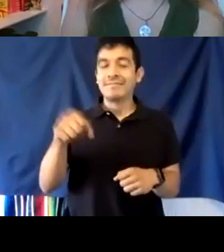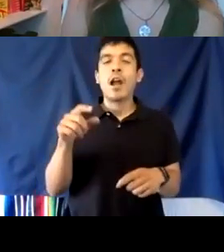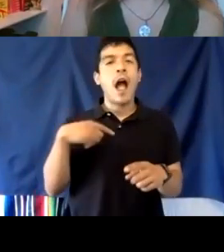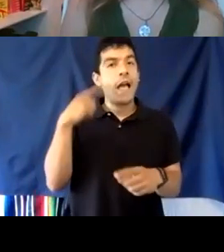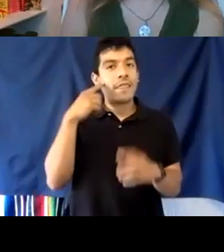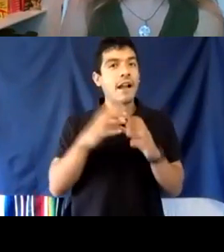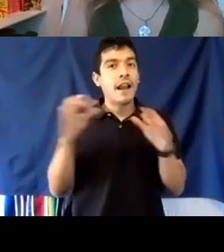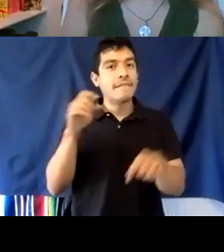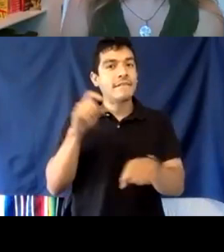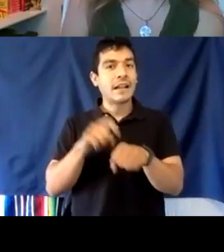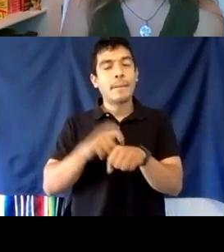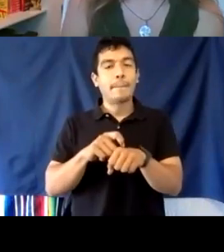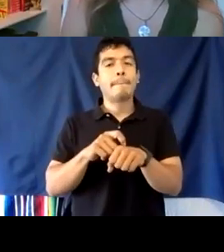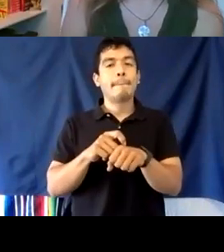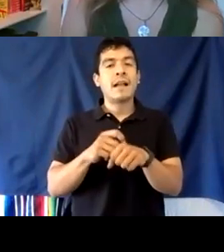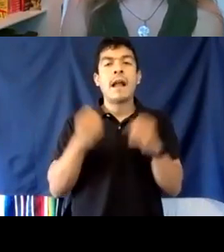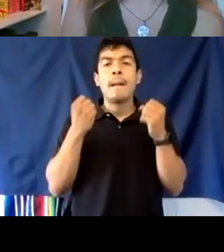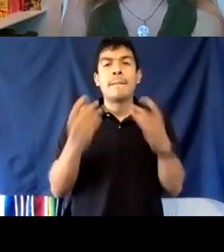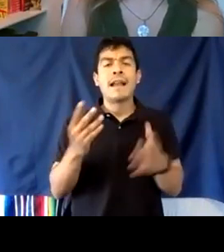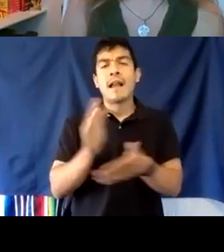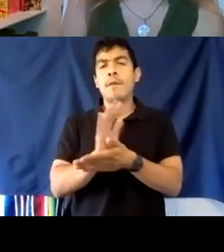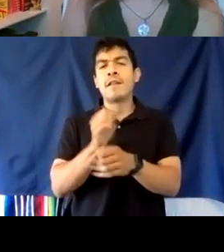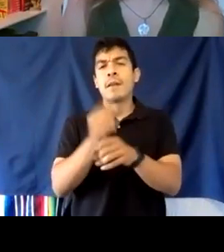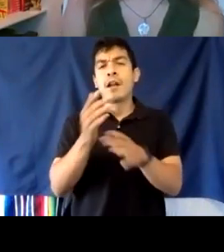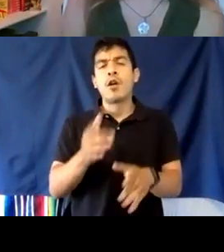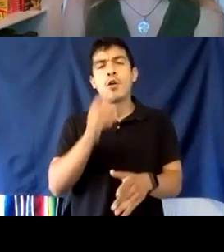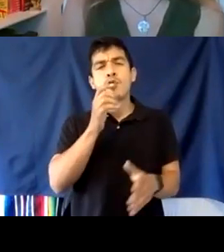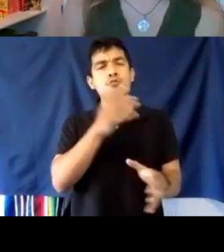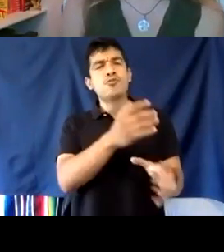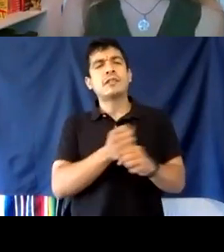times, you know, many filmmakers who receive